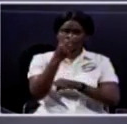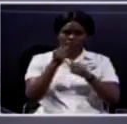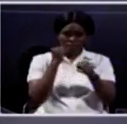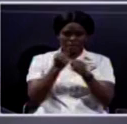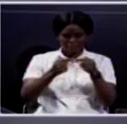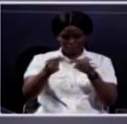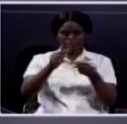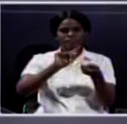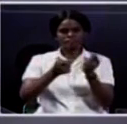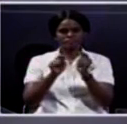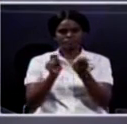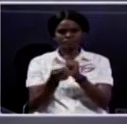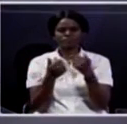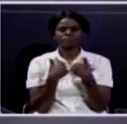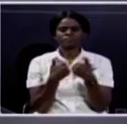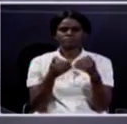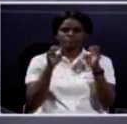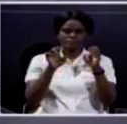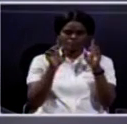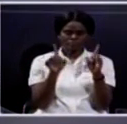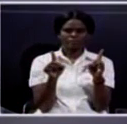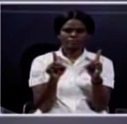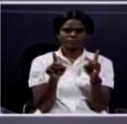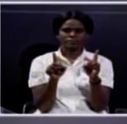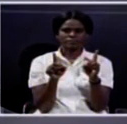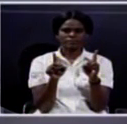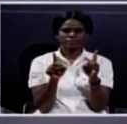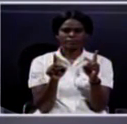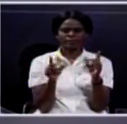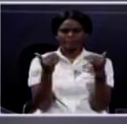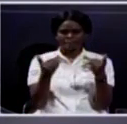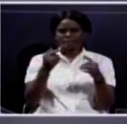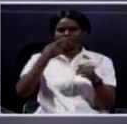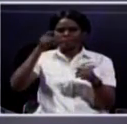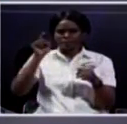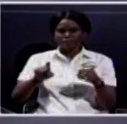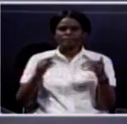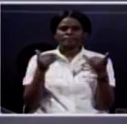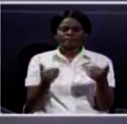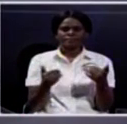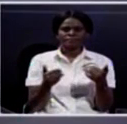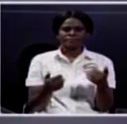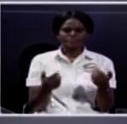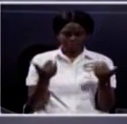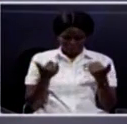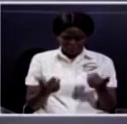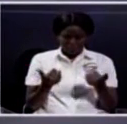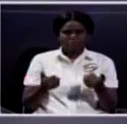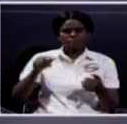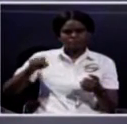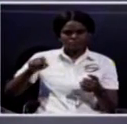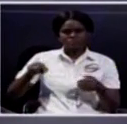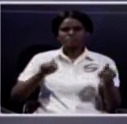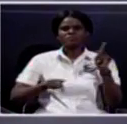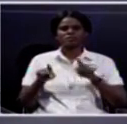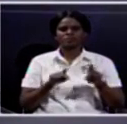Yeah. Education is dynamic. And it must respond to the emerging needs of our